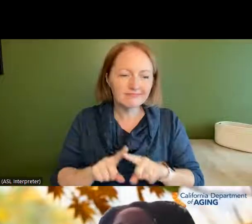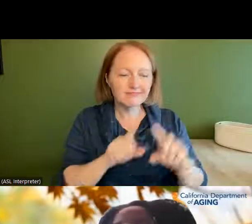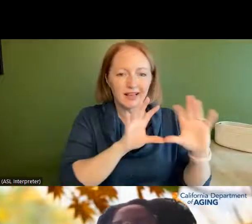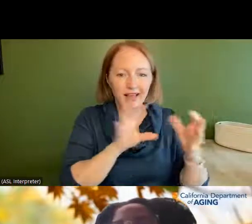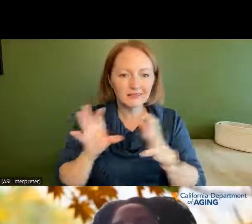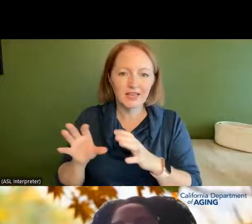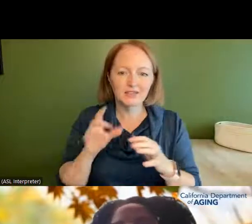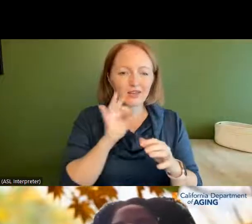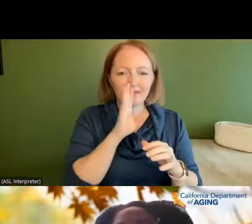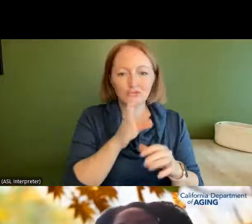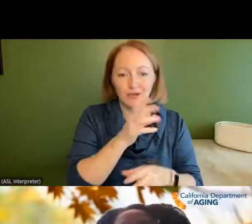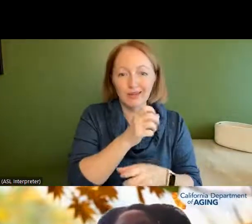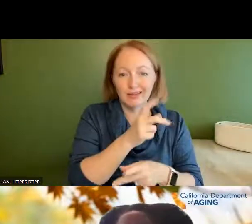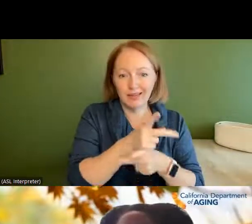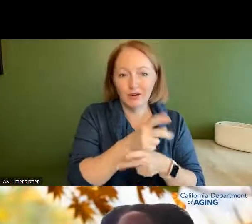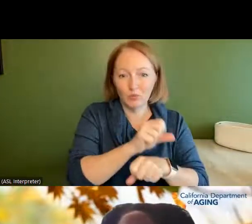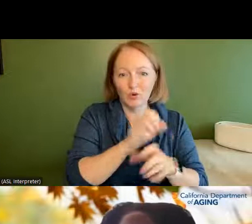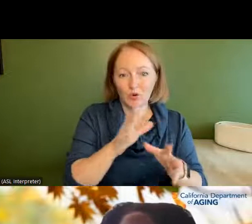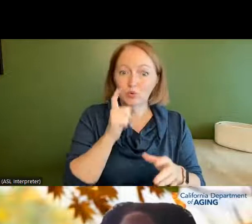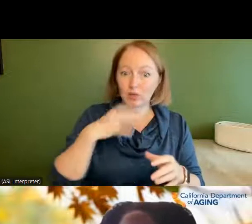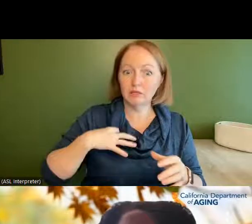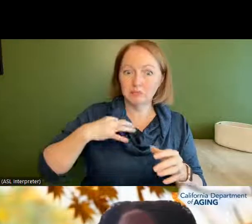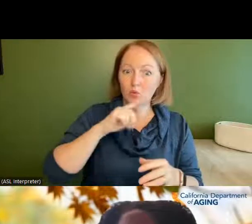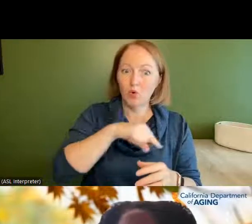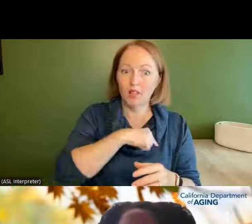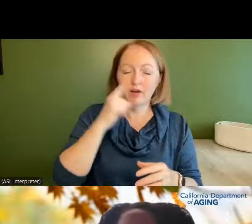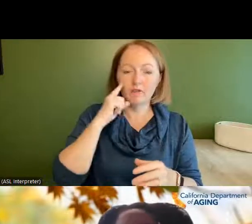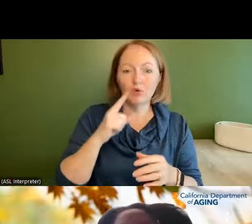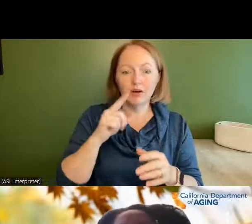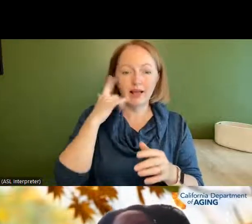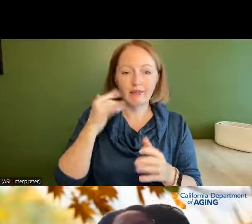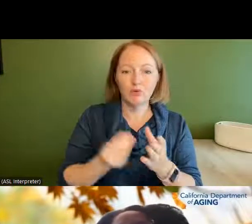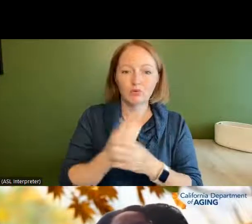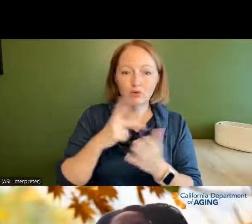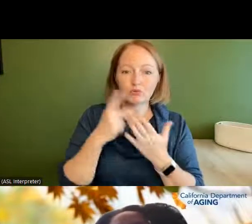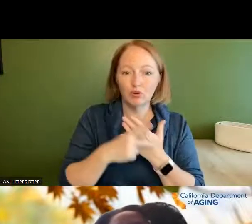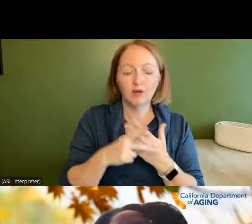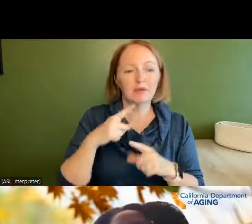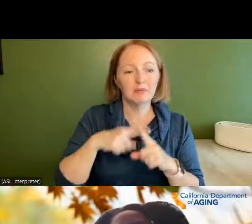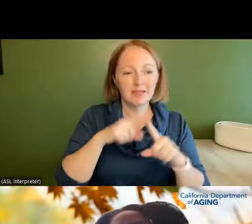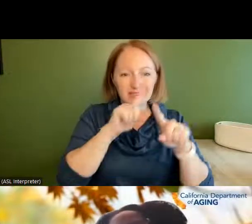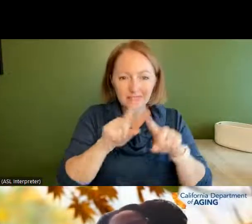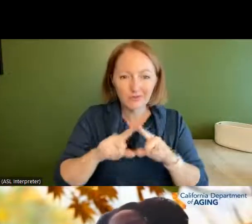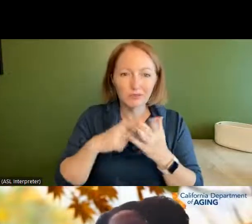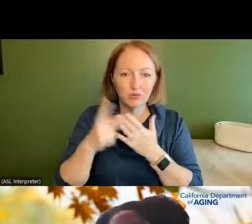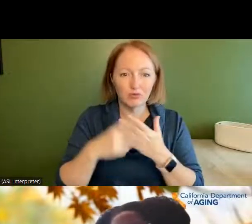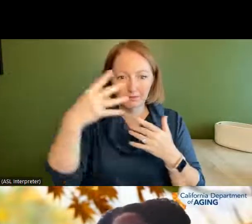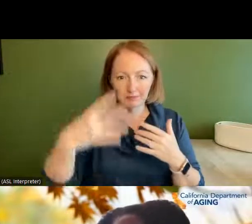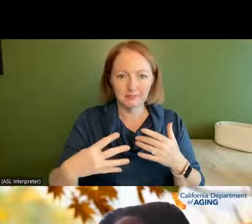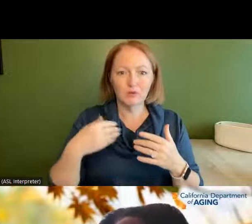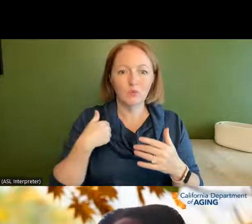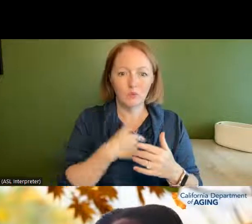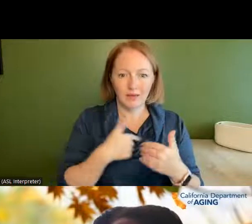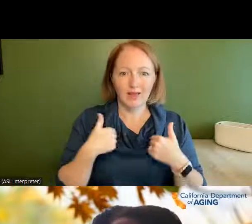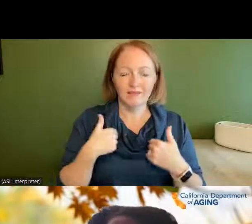classifications of direct care workers that are eligible for the California GROWS program, as well as the different programs and settings that